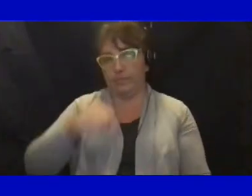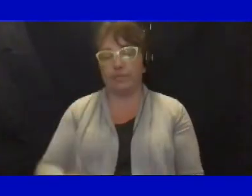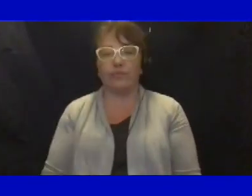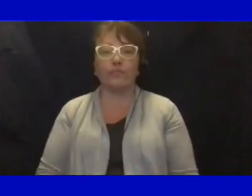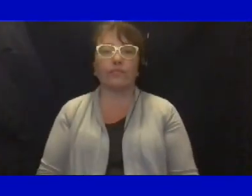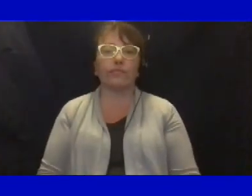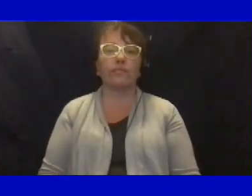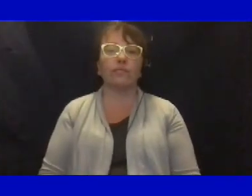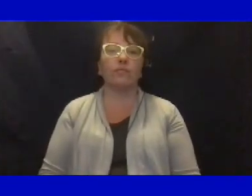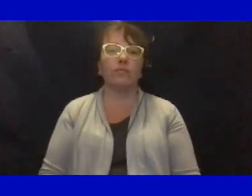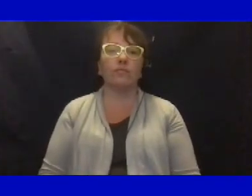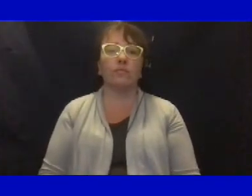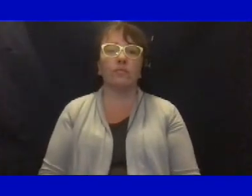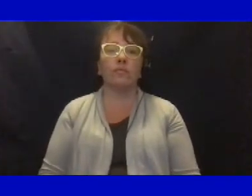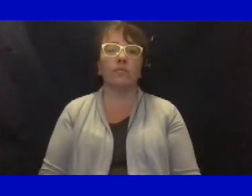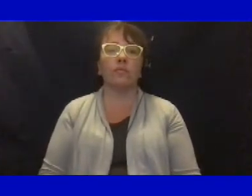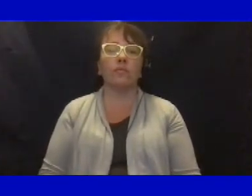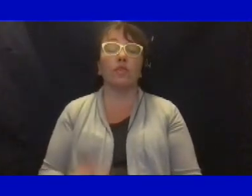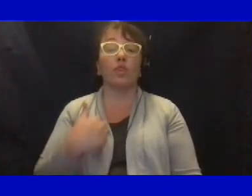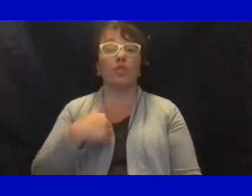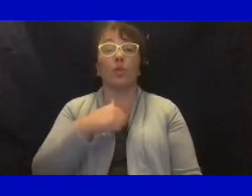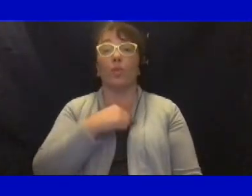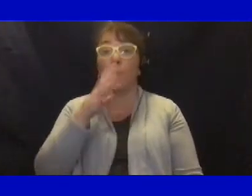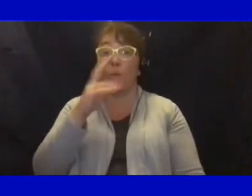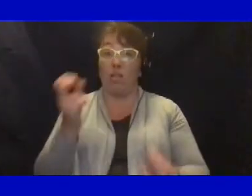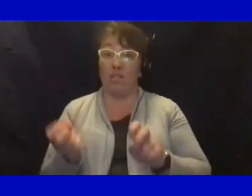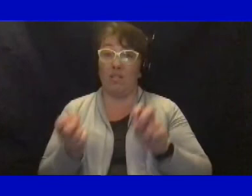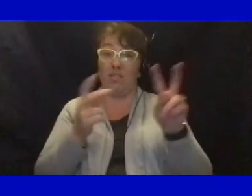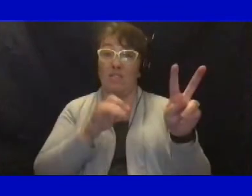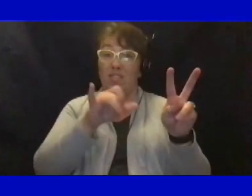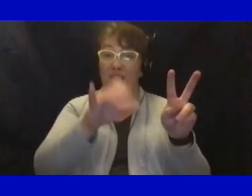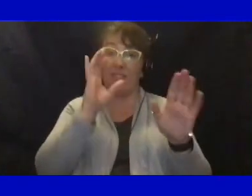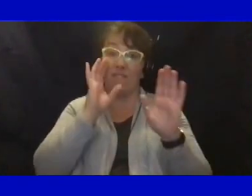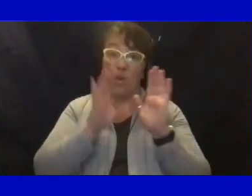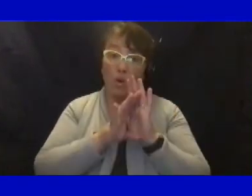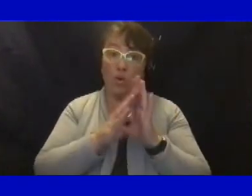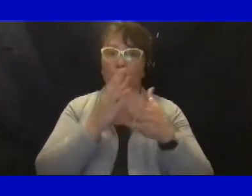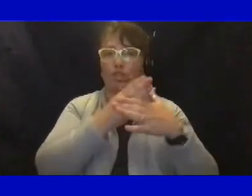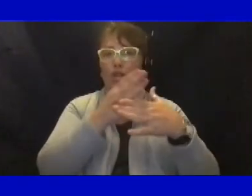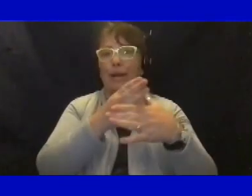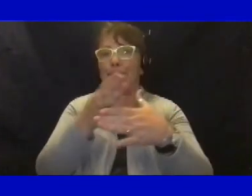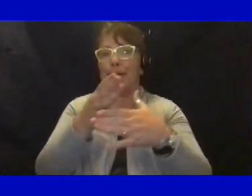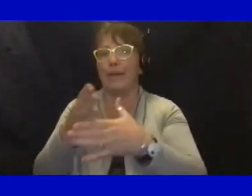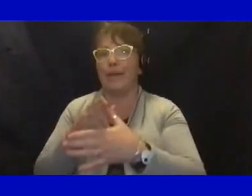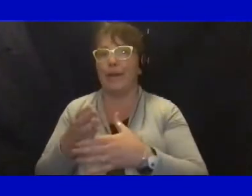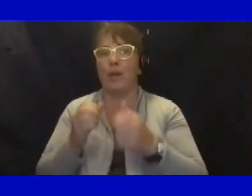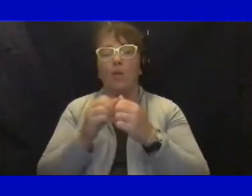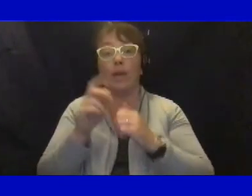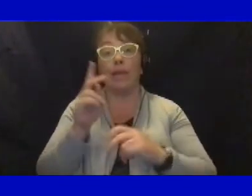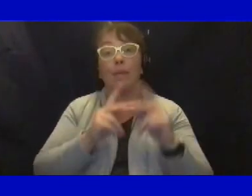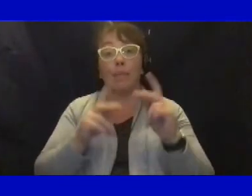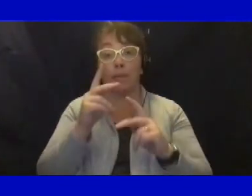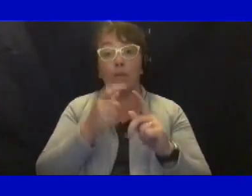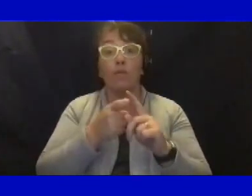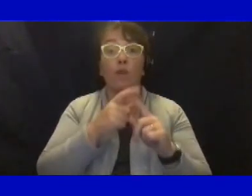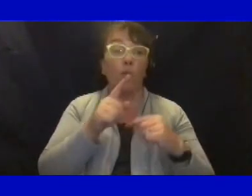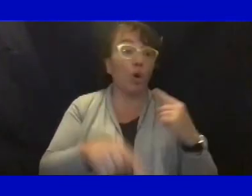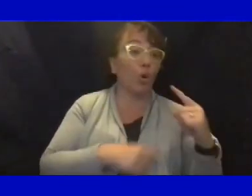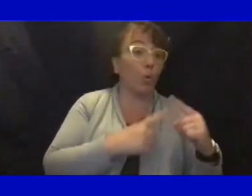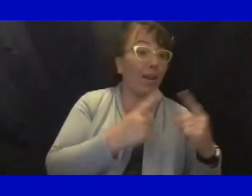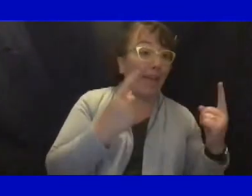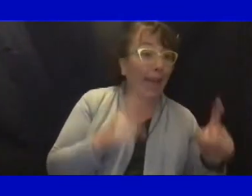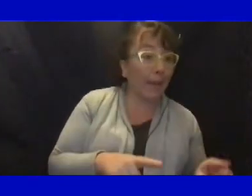can monitor it in real time and share the information, all the way to when the debris flow already happens to